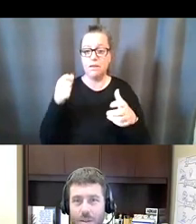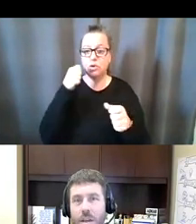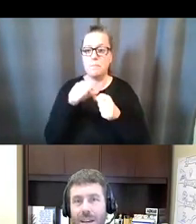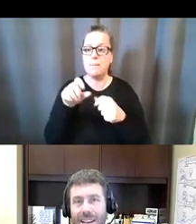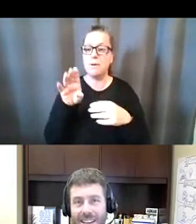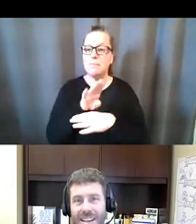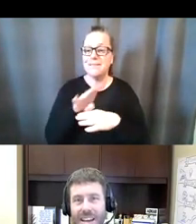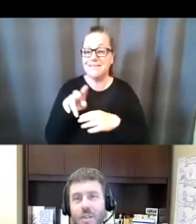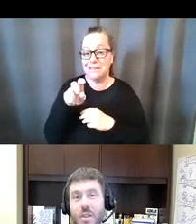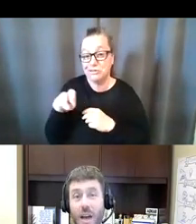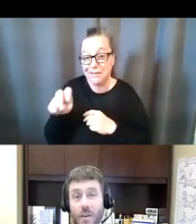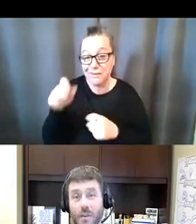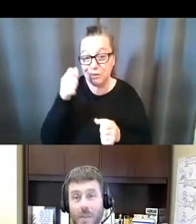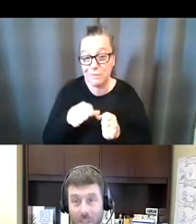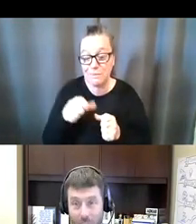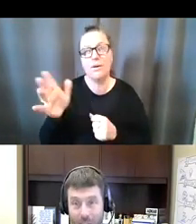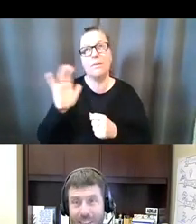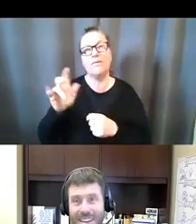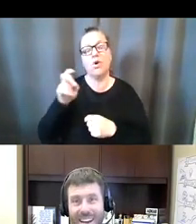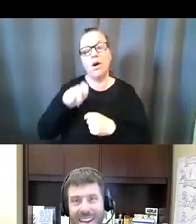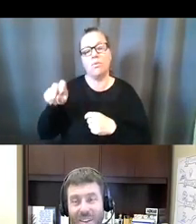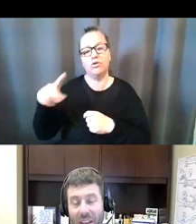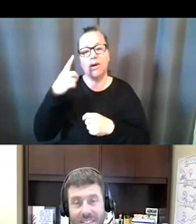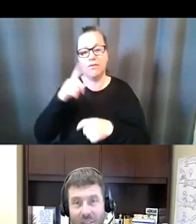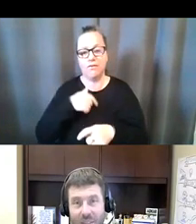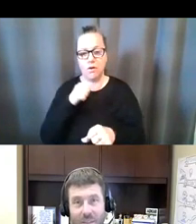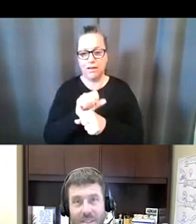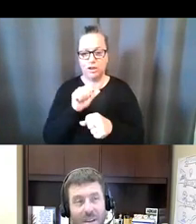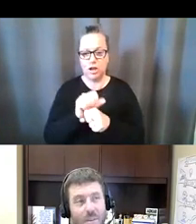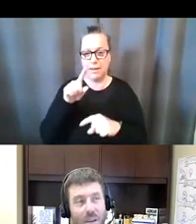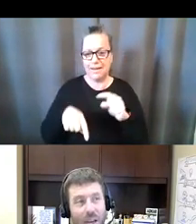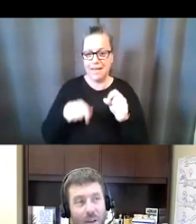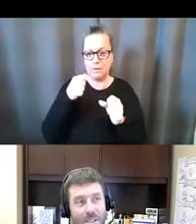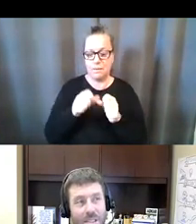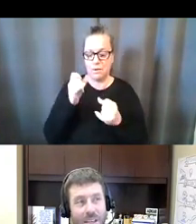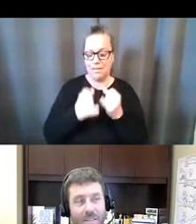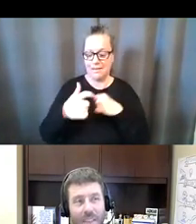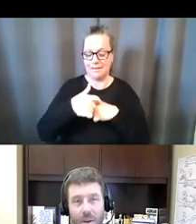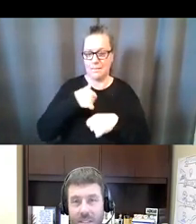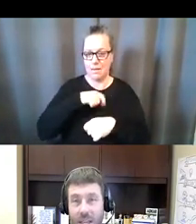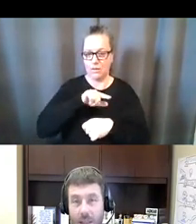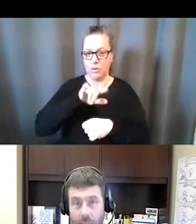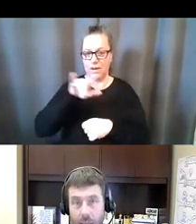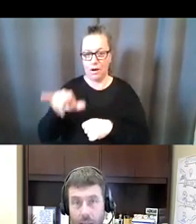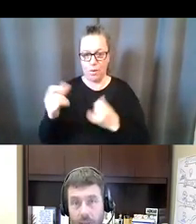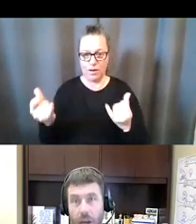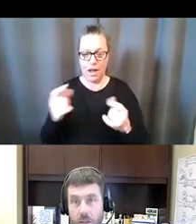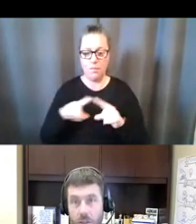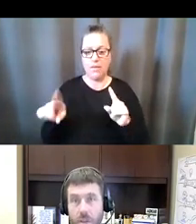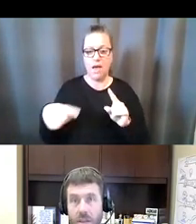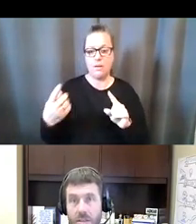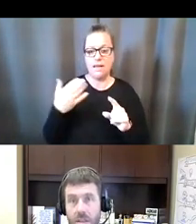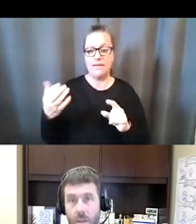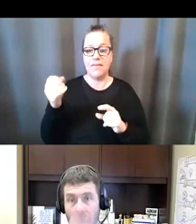travel? I used to travel for my job. I don't know the last time I've been to an airport now, but they always had that thing that if the